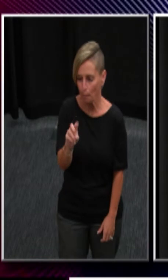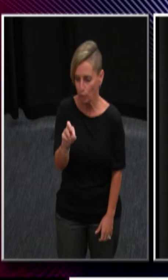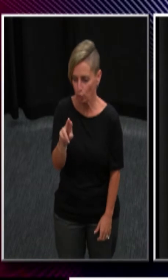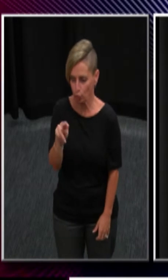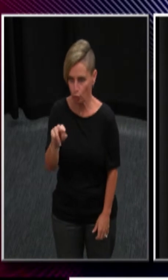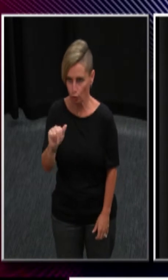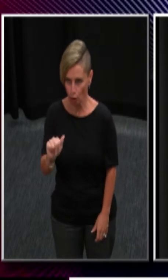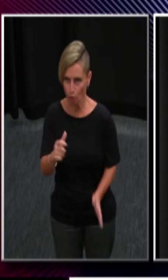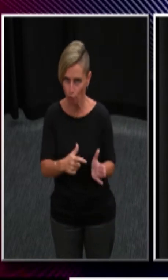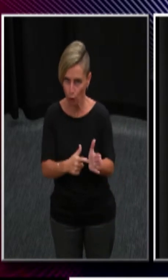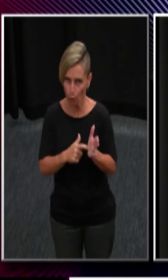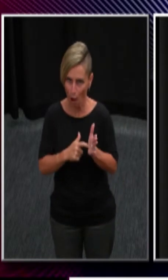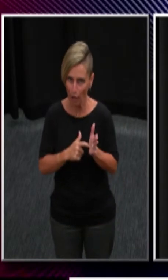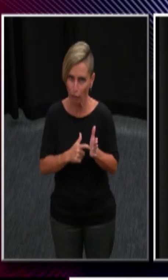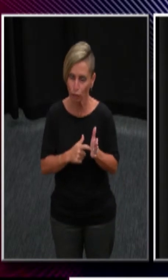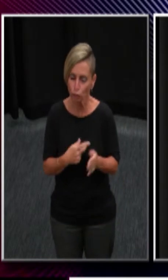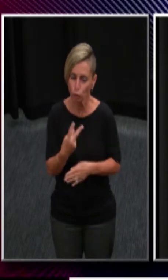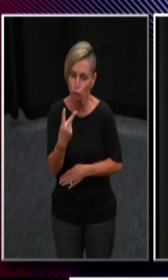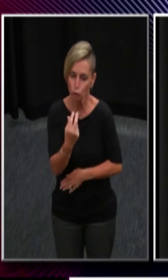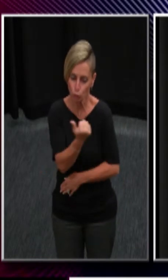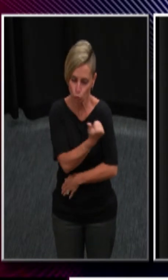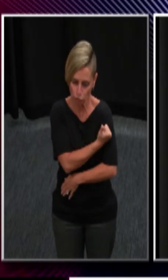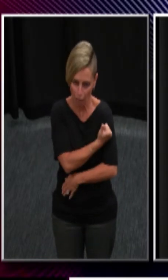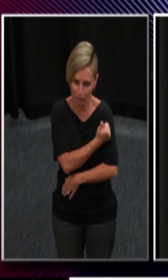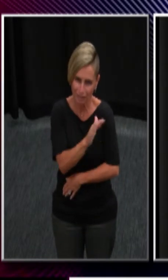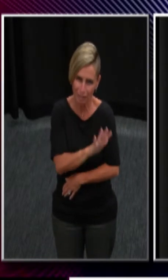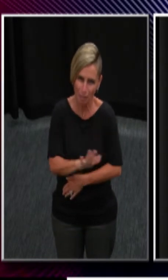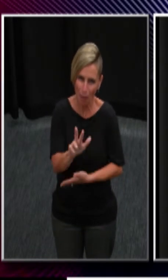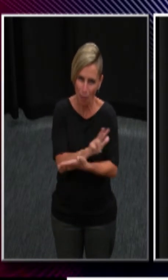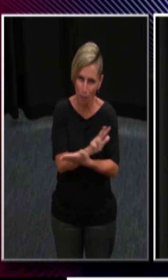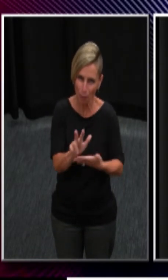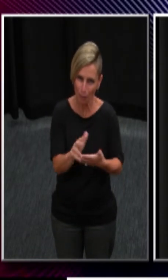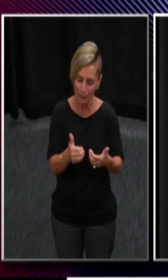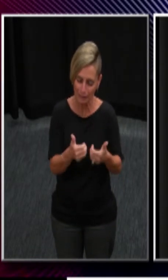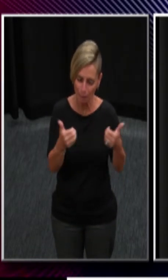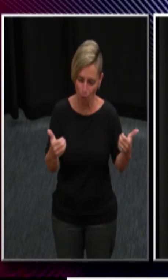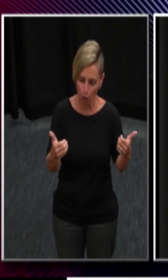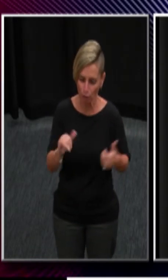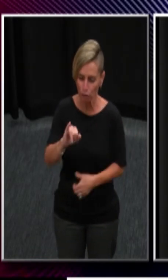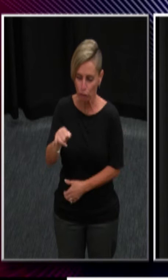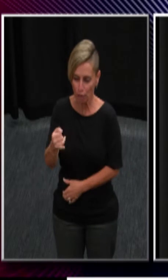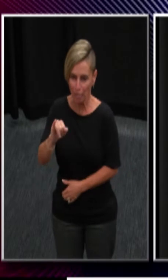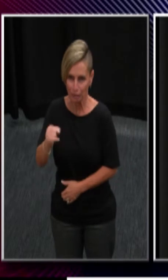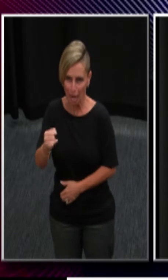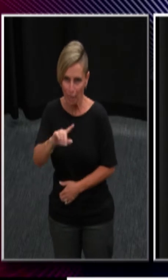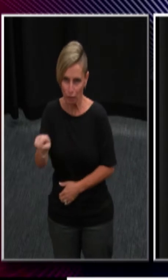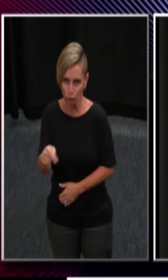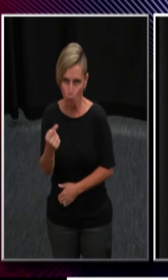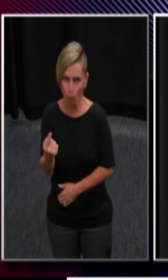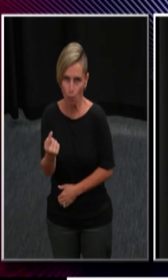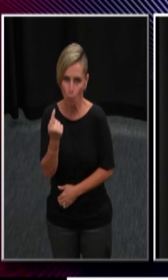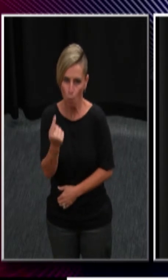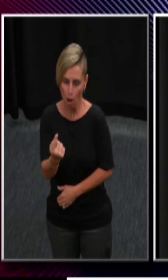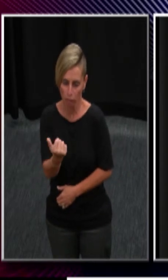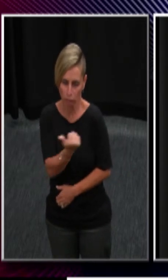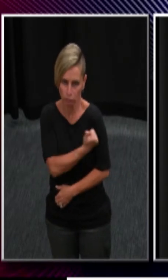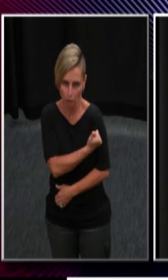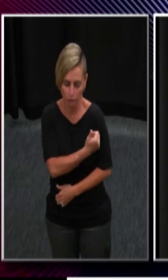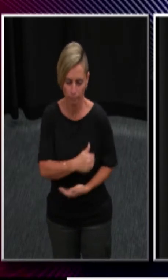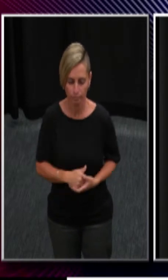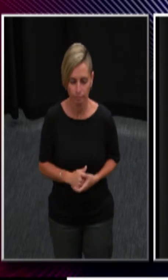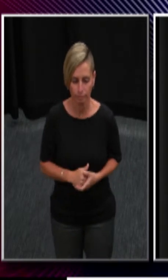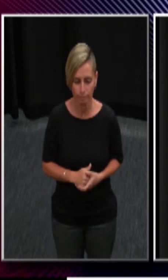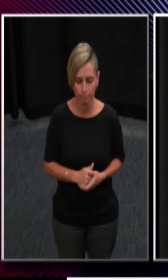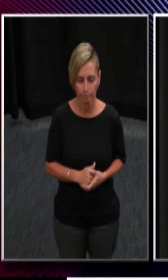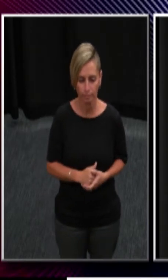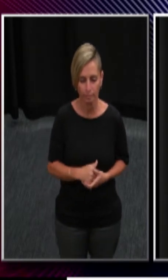roughly 3 weeks apart, while Johnson & Johnson is just one shot. For those residents still dealing